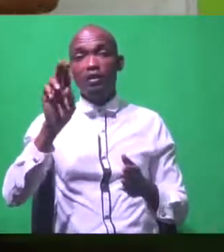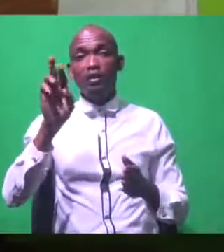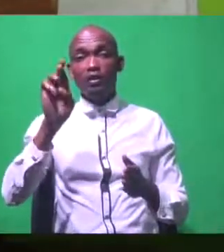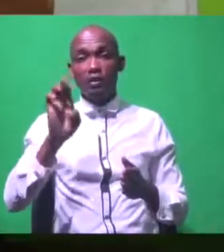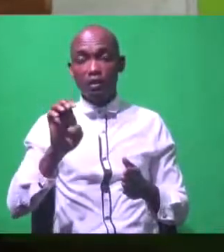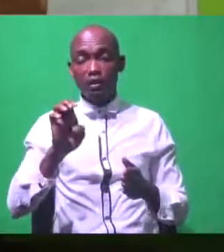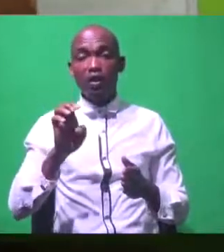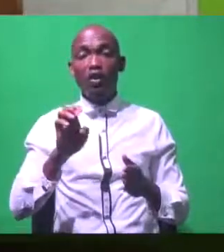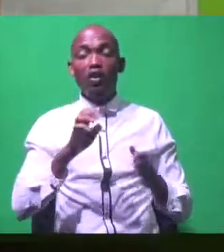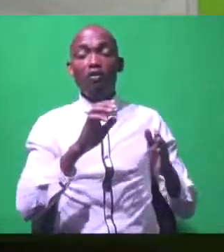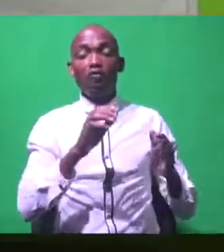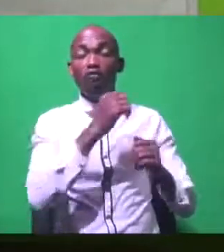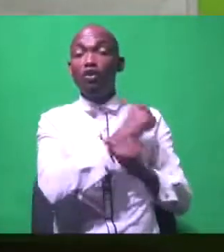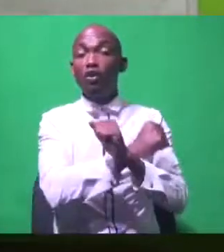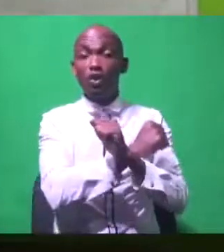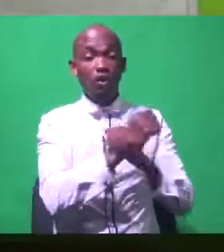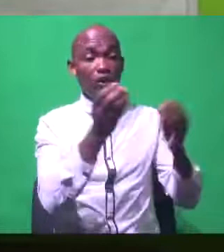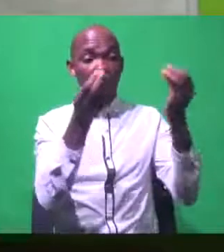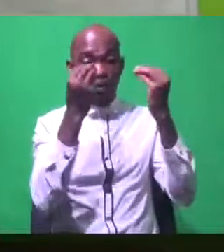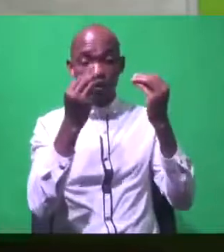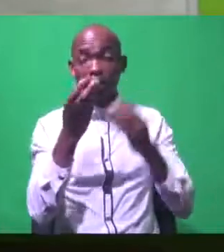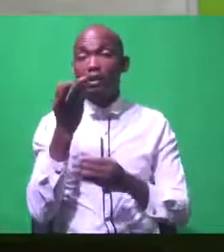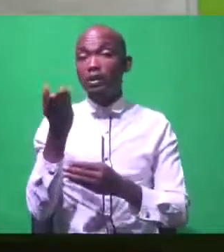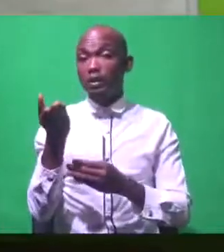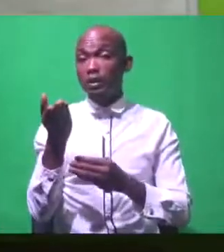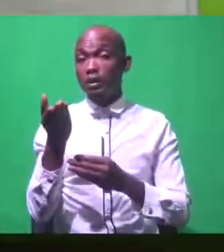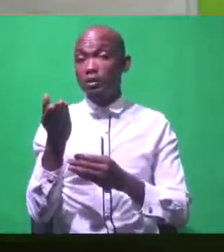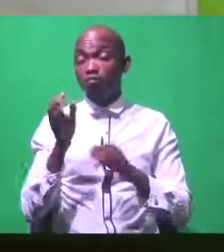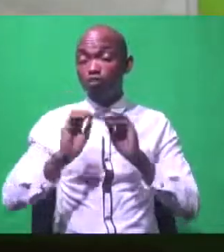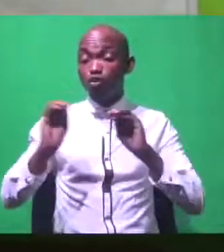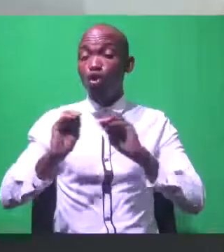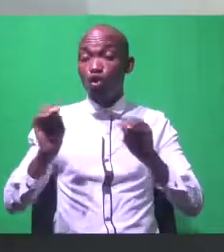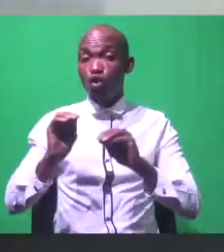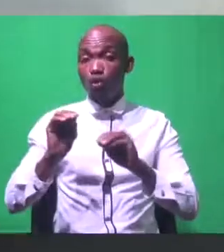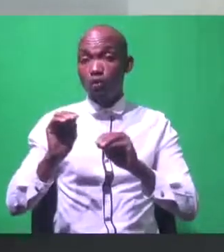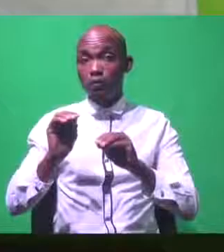this colonial education was taught in foreign language.